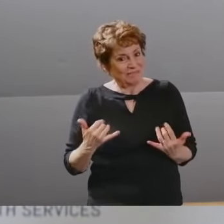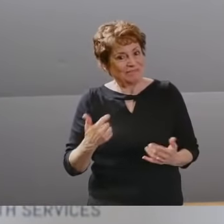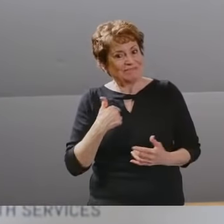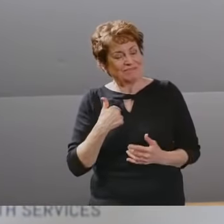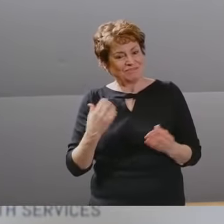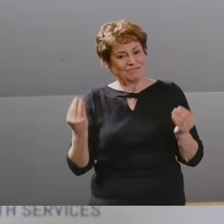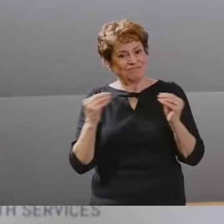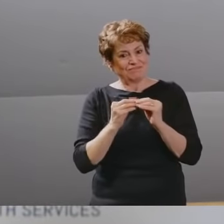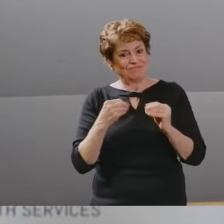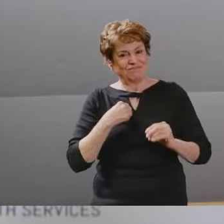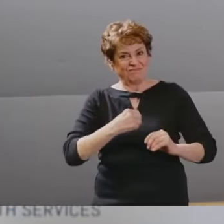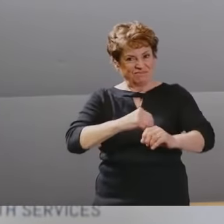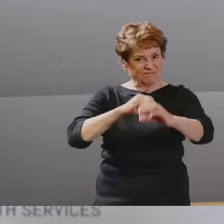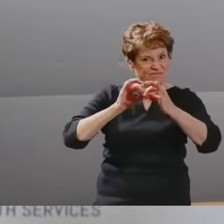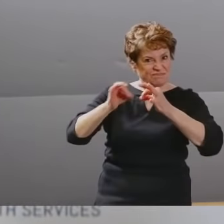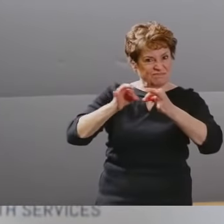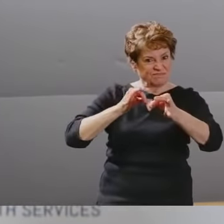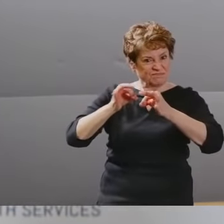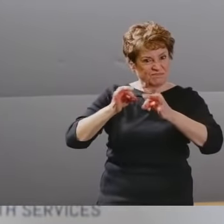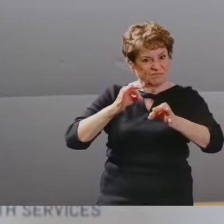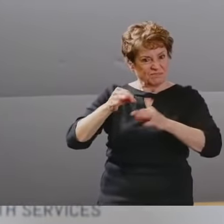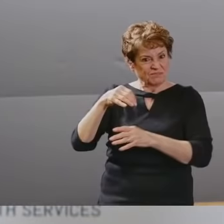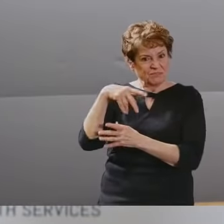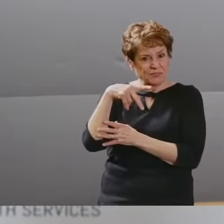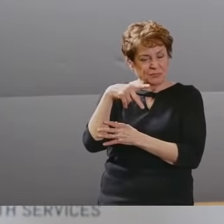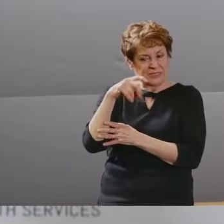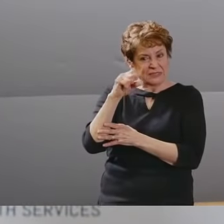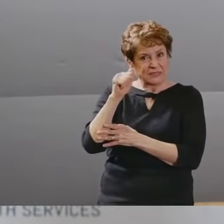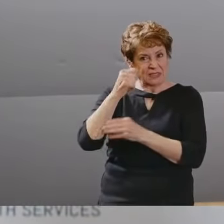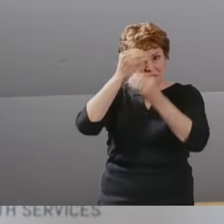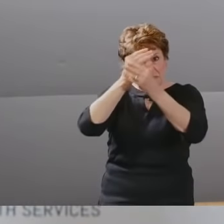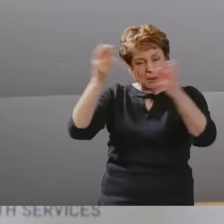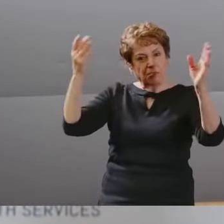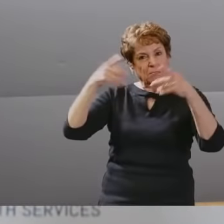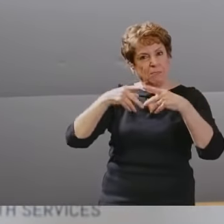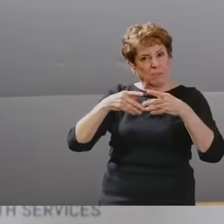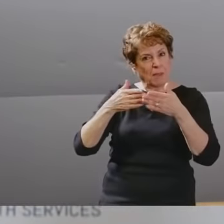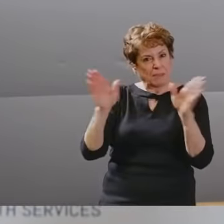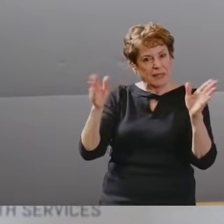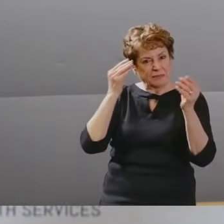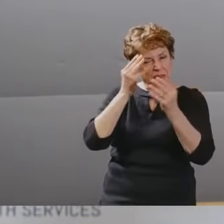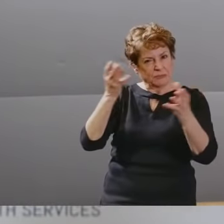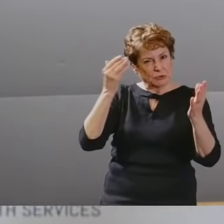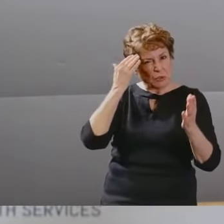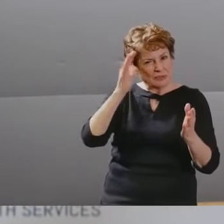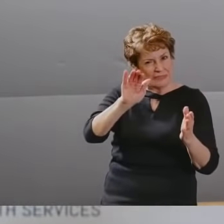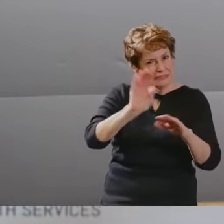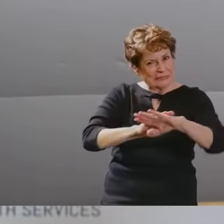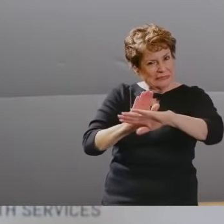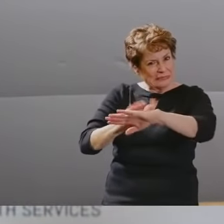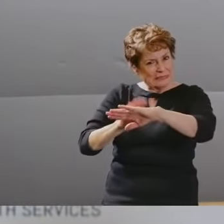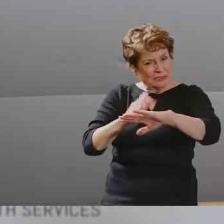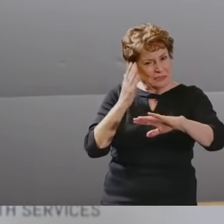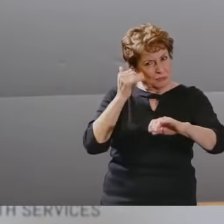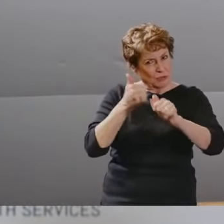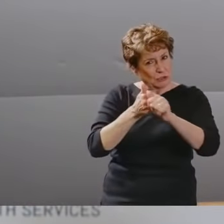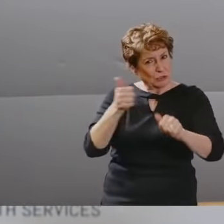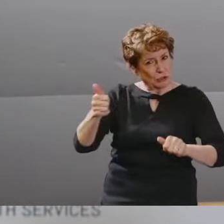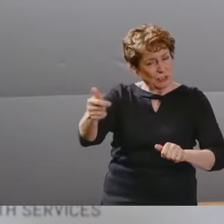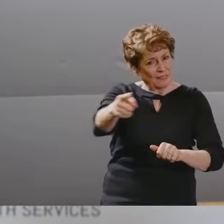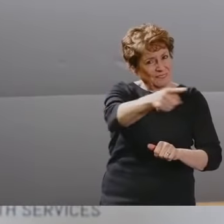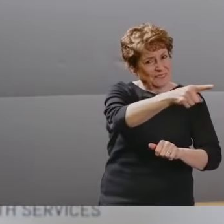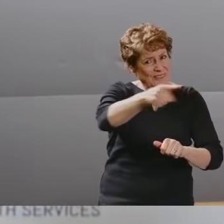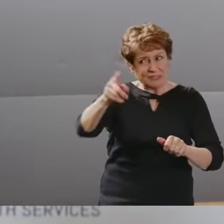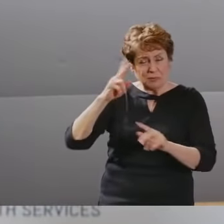announcements to ensure every individual in the state knows what steps to take to protect themselves and their